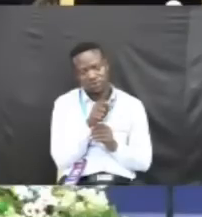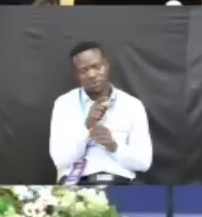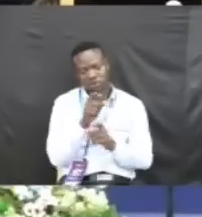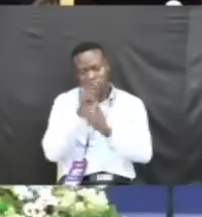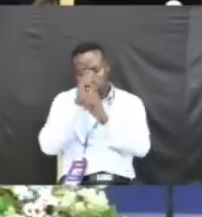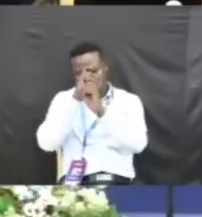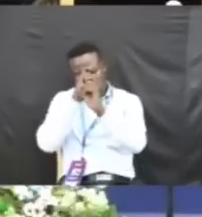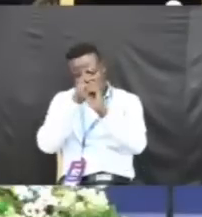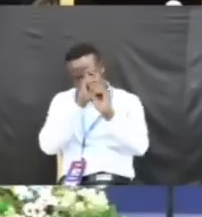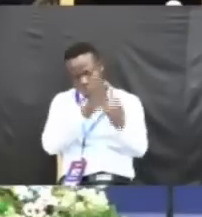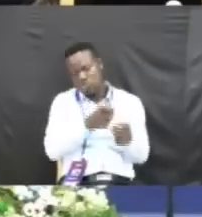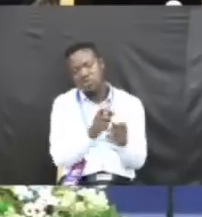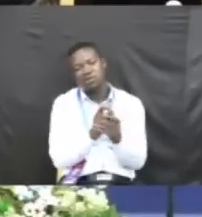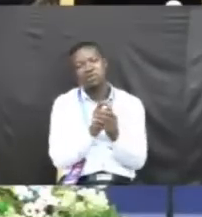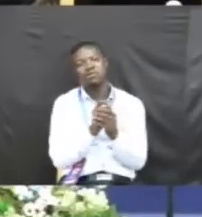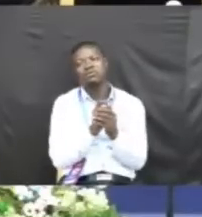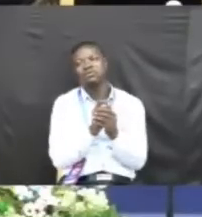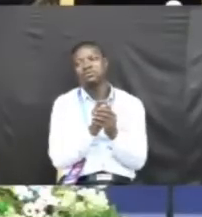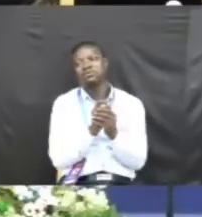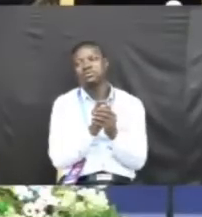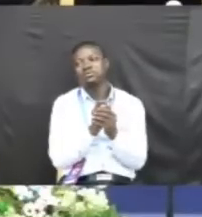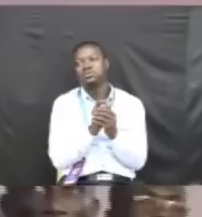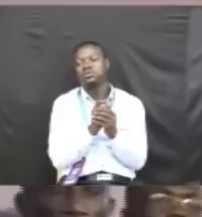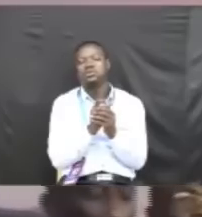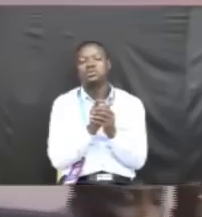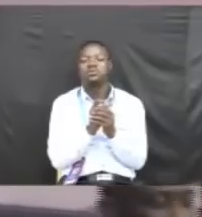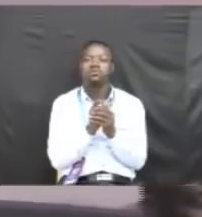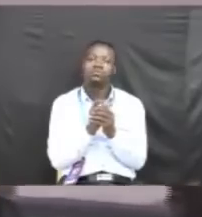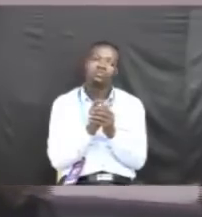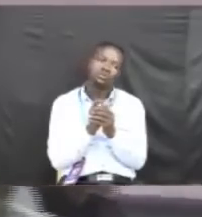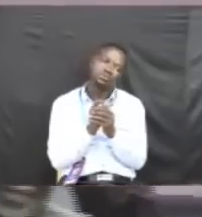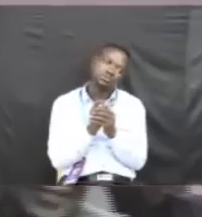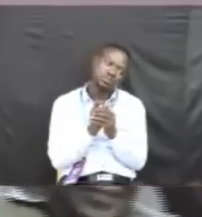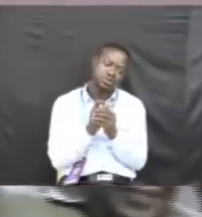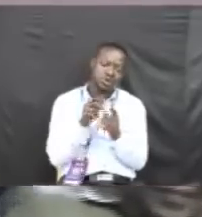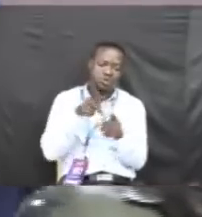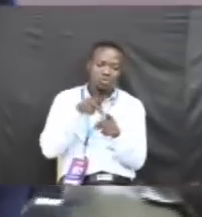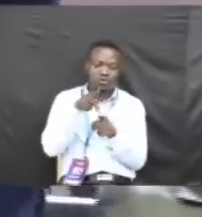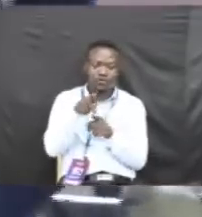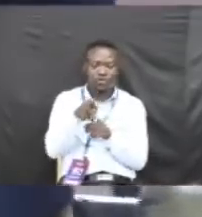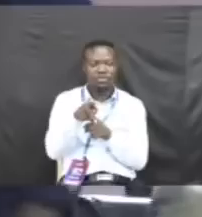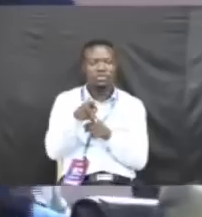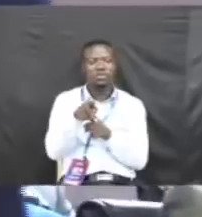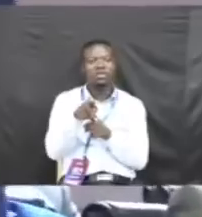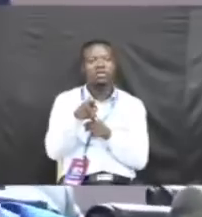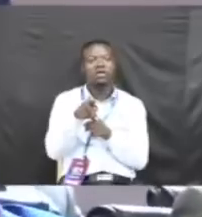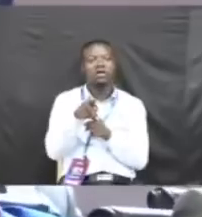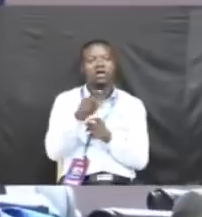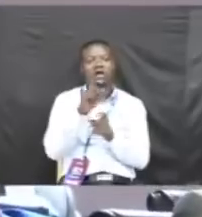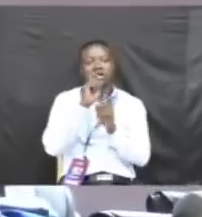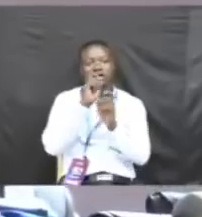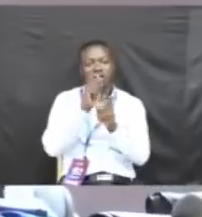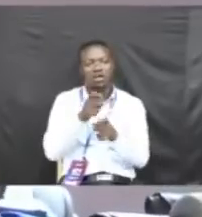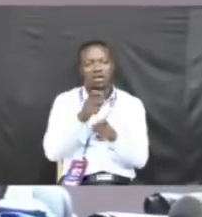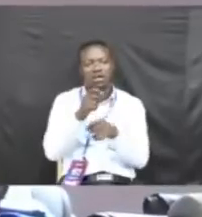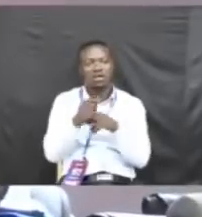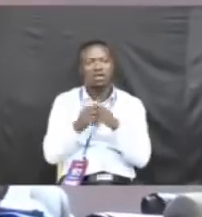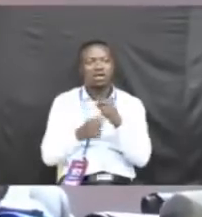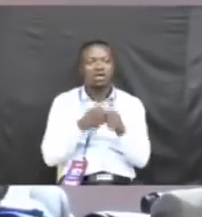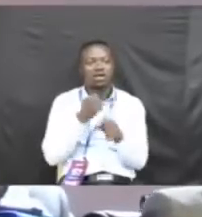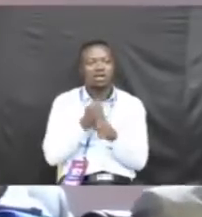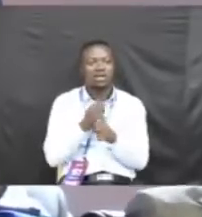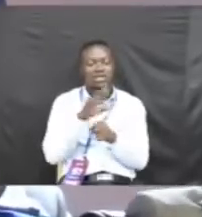was awarded the sustainability professional of the year award at the sixth edition of the